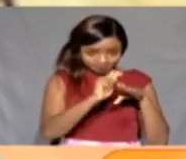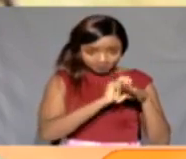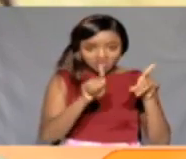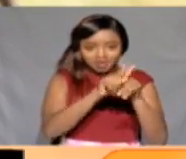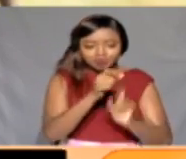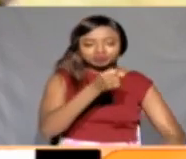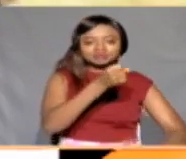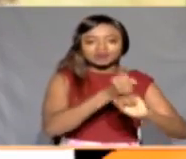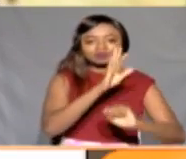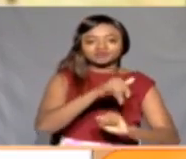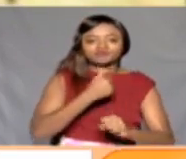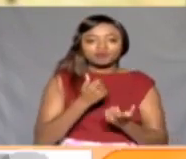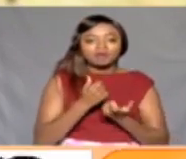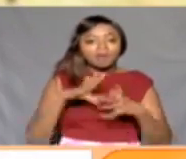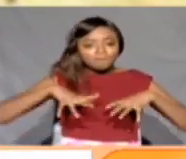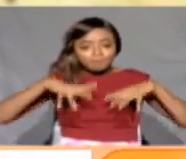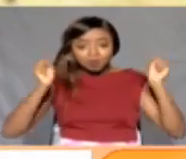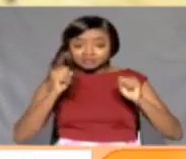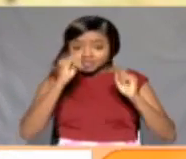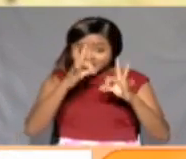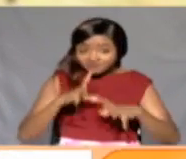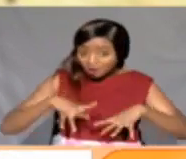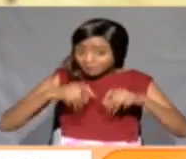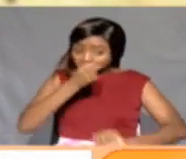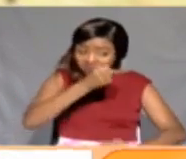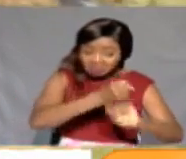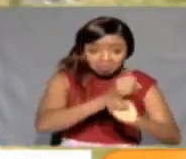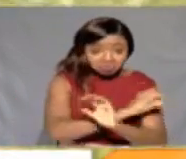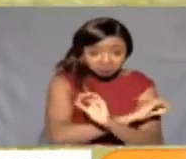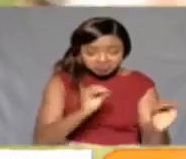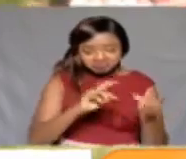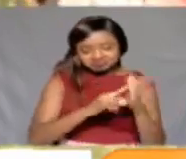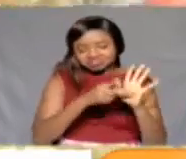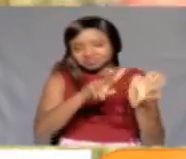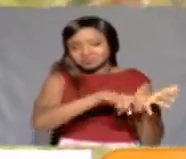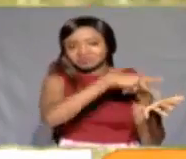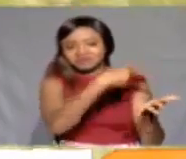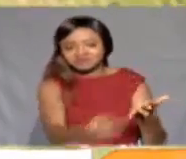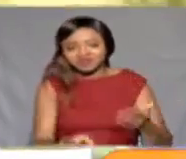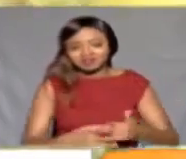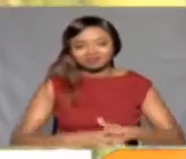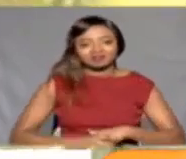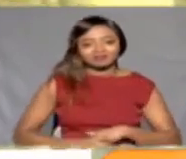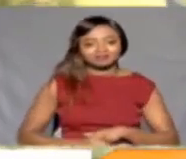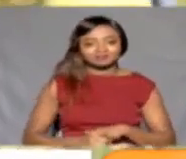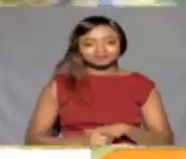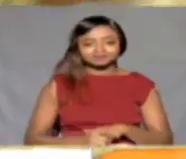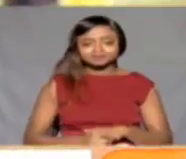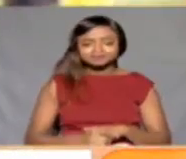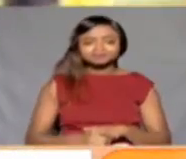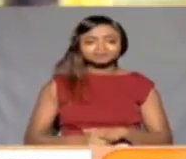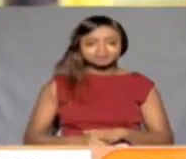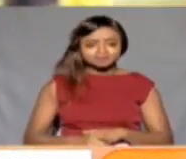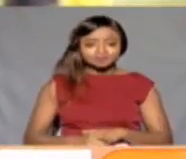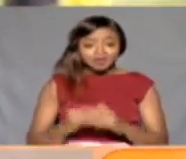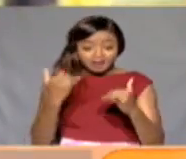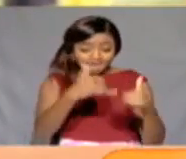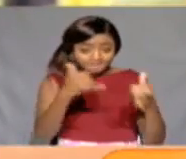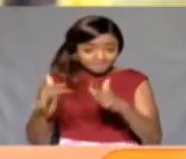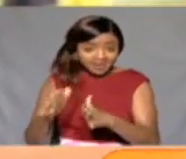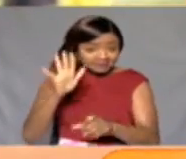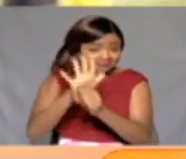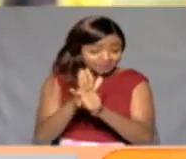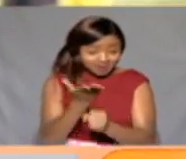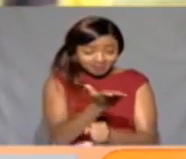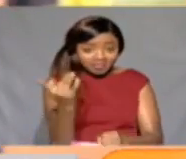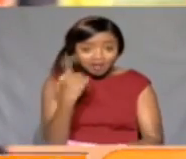the administration. If you lack support from the administration, then you are done. Many of our players are actually Form